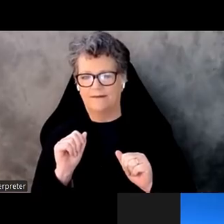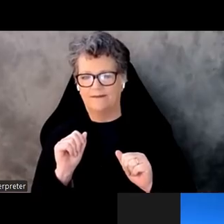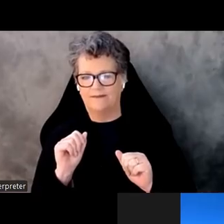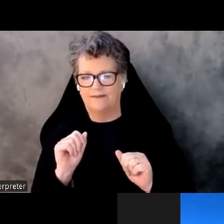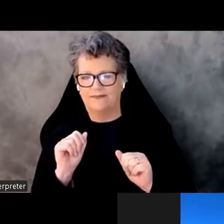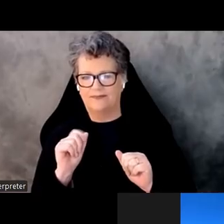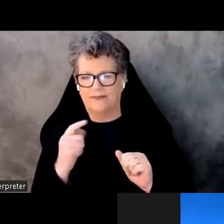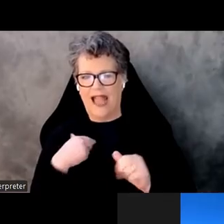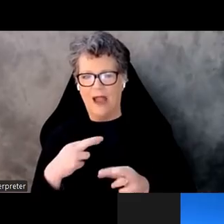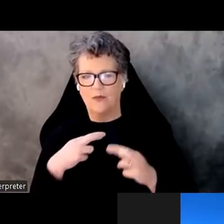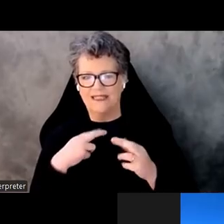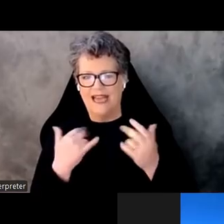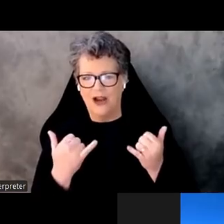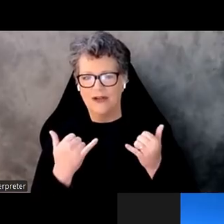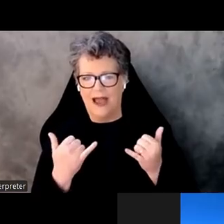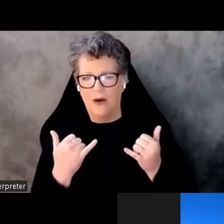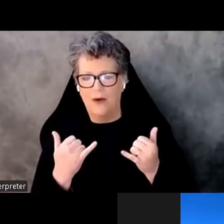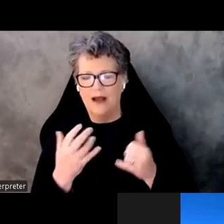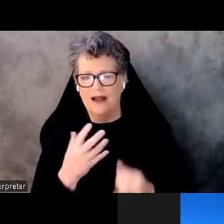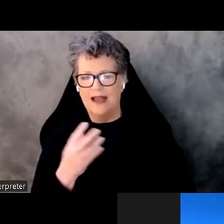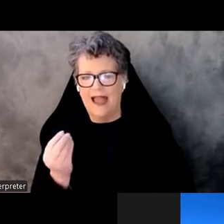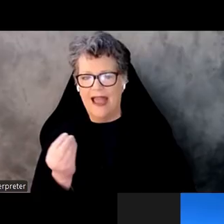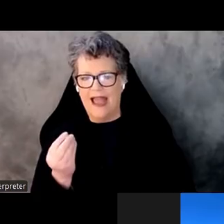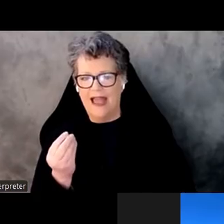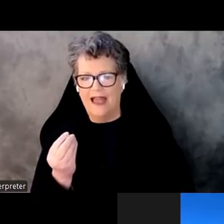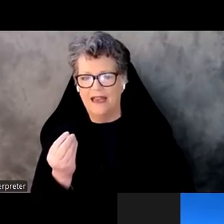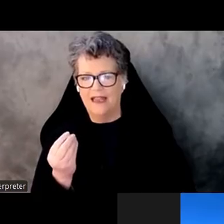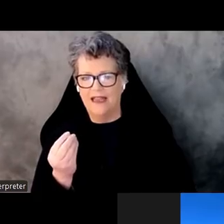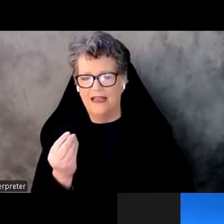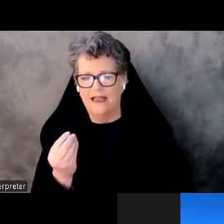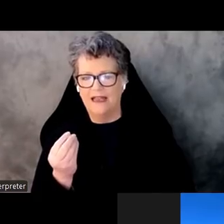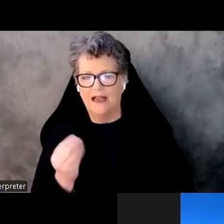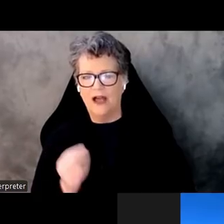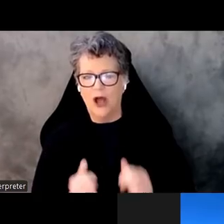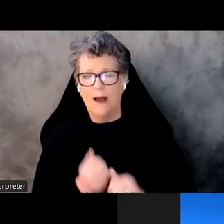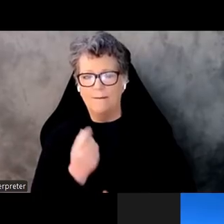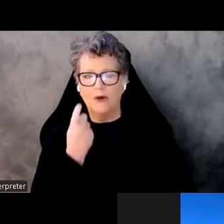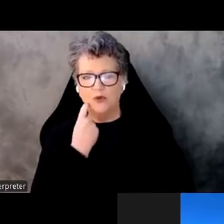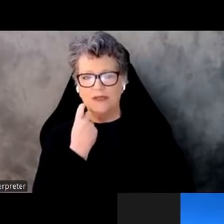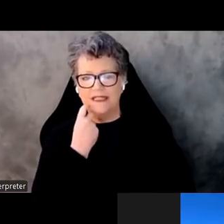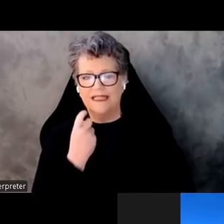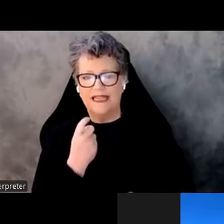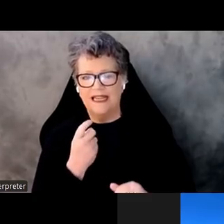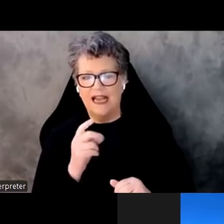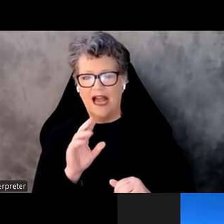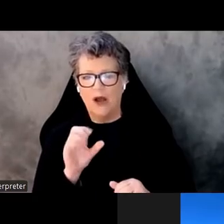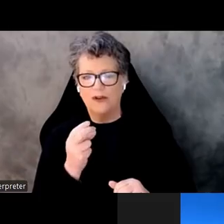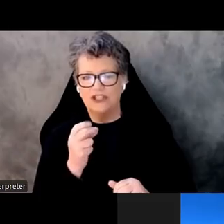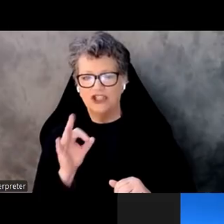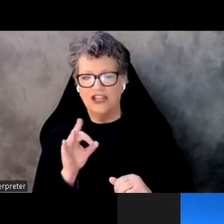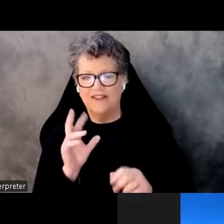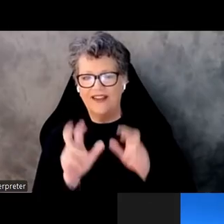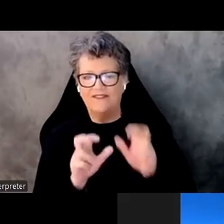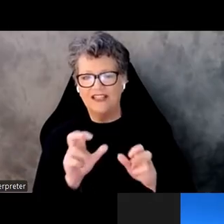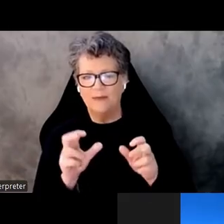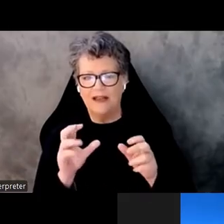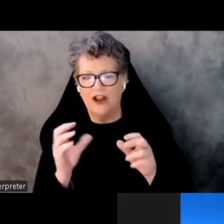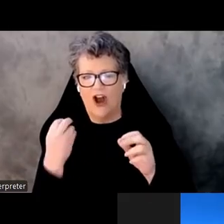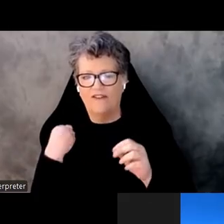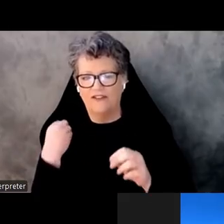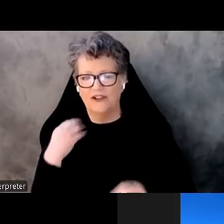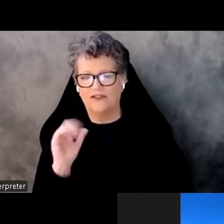I'm retired now, and most recently I was chief investment officer for Allegheny